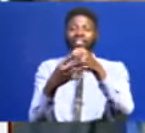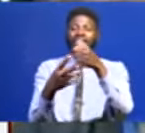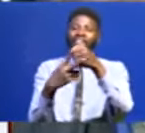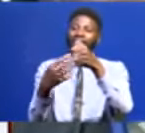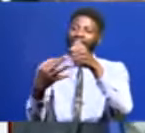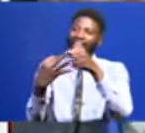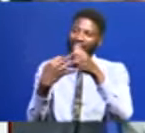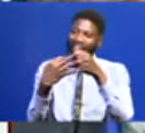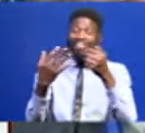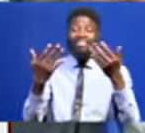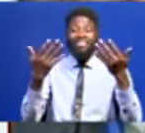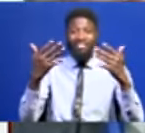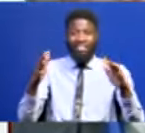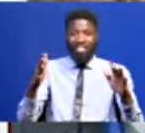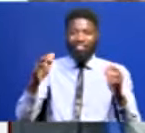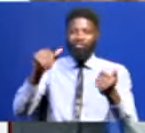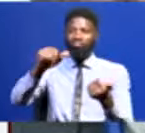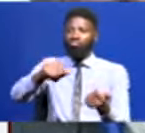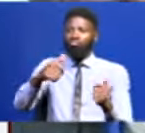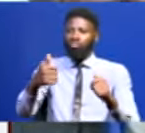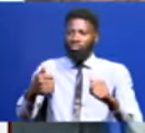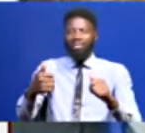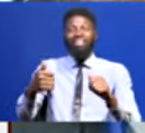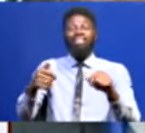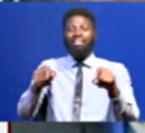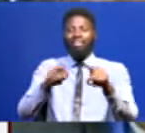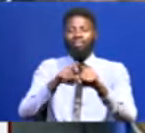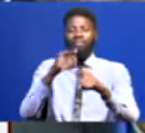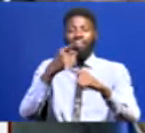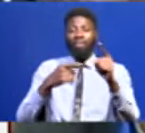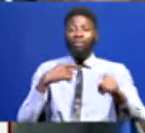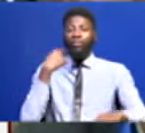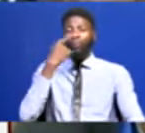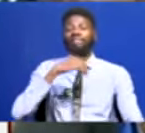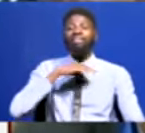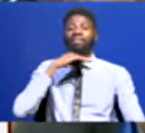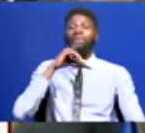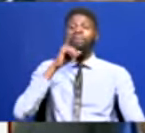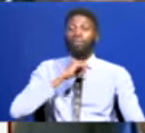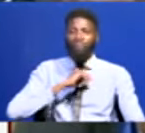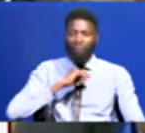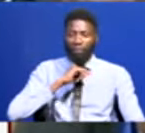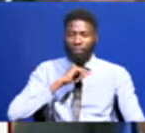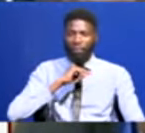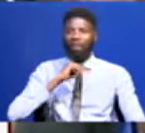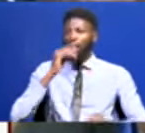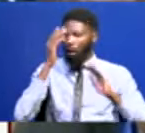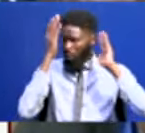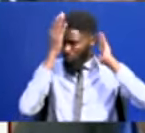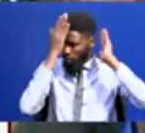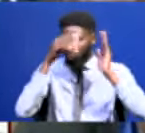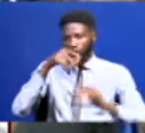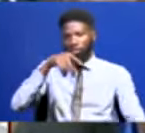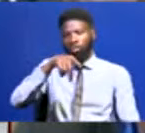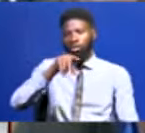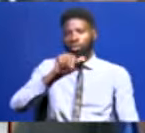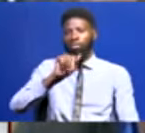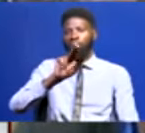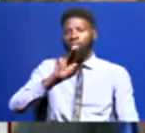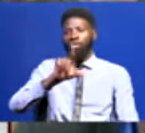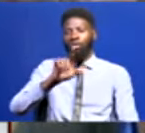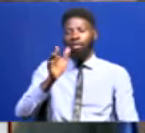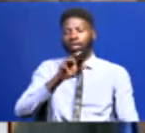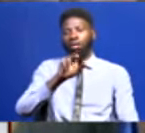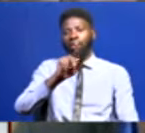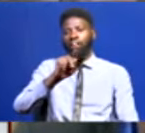1978 and was baptized in the same year by the late Bishop Paul Kamau. Since then, she has